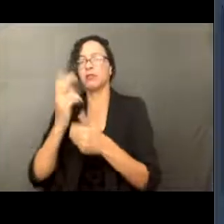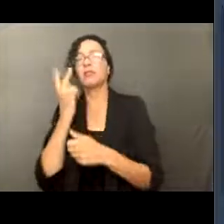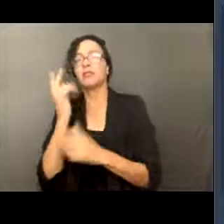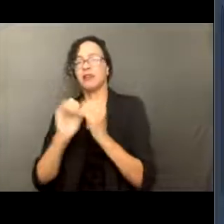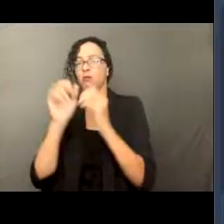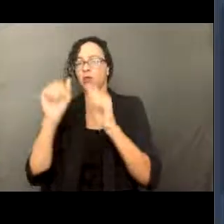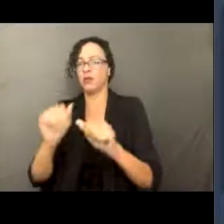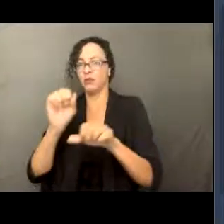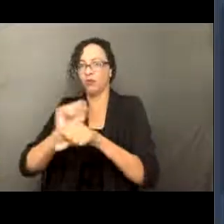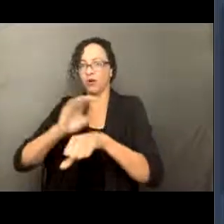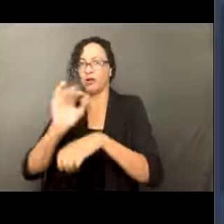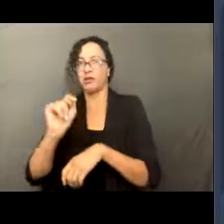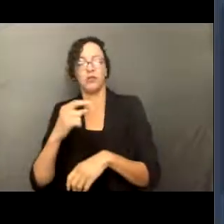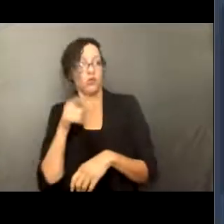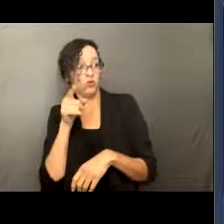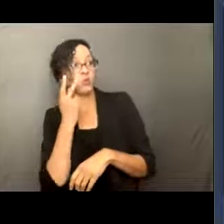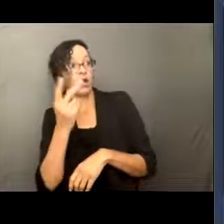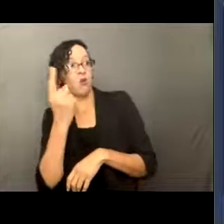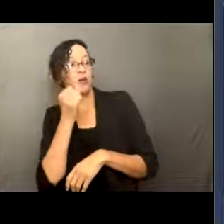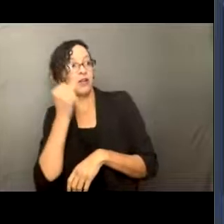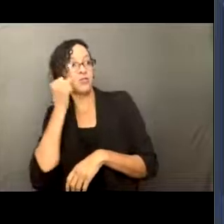yesterday under that bridge, right?